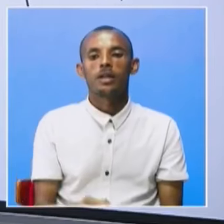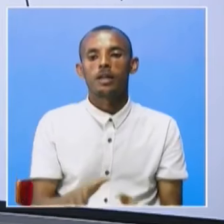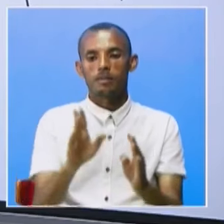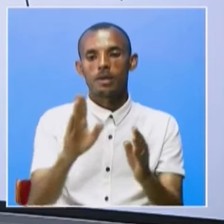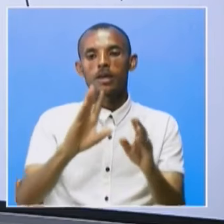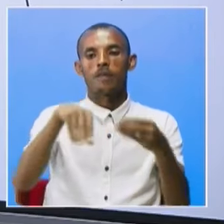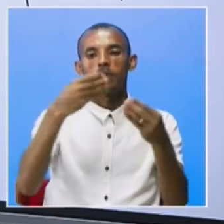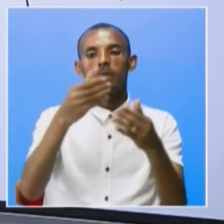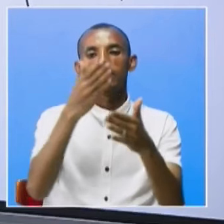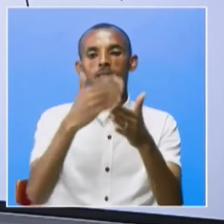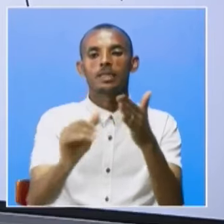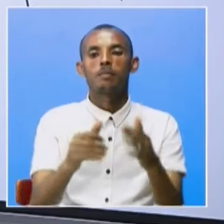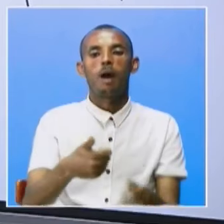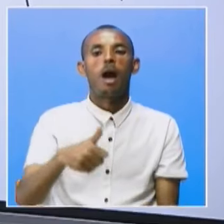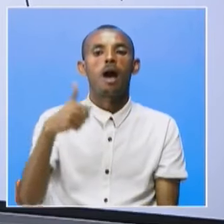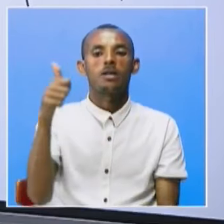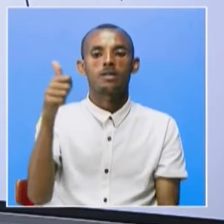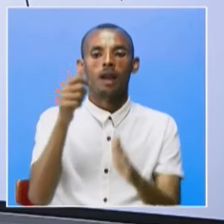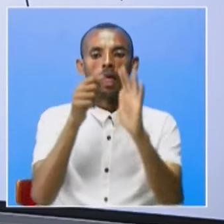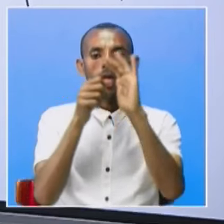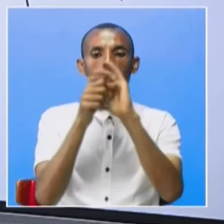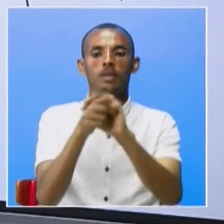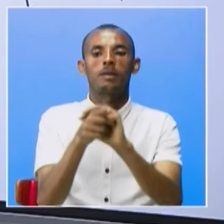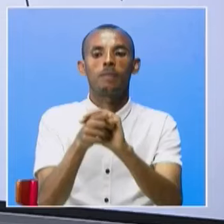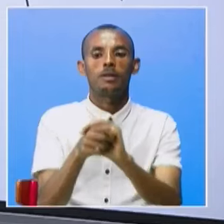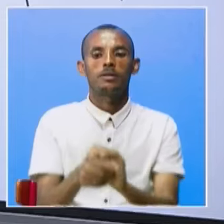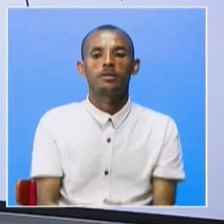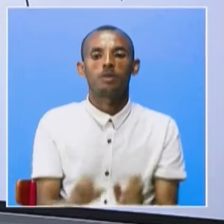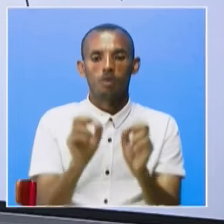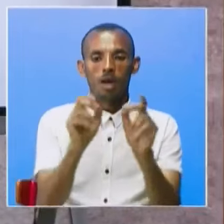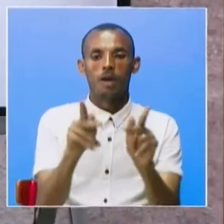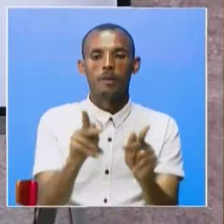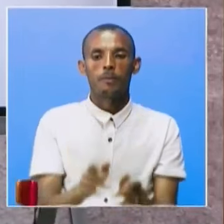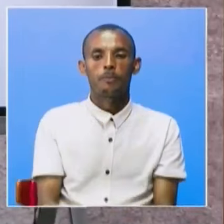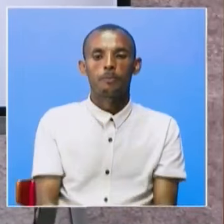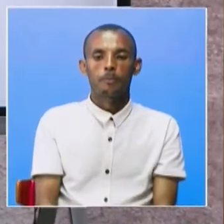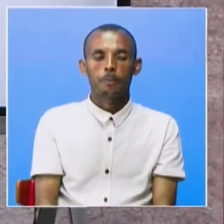you some other example, okay?